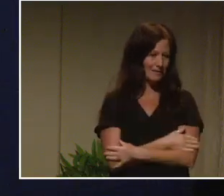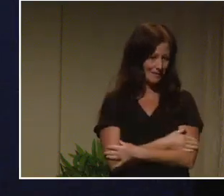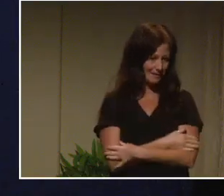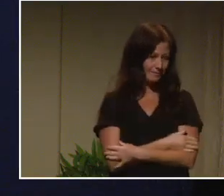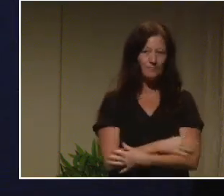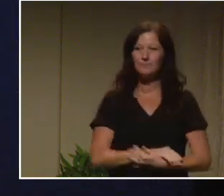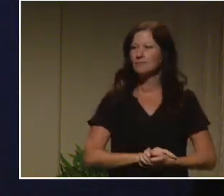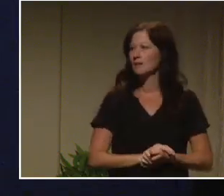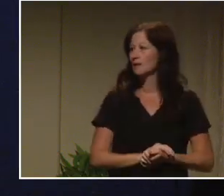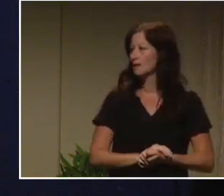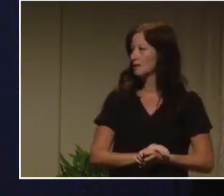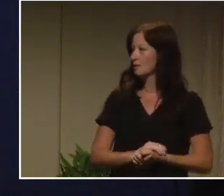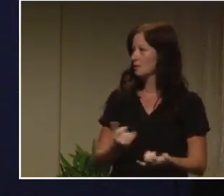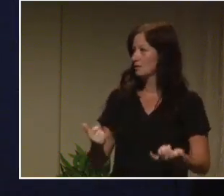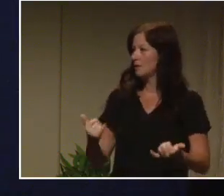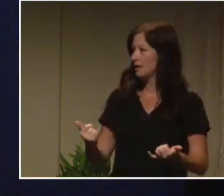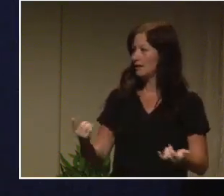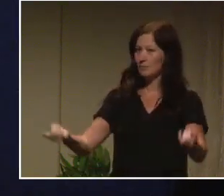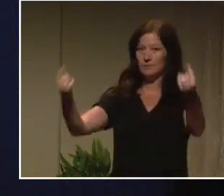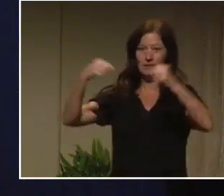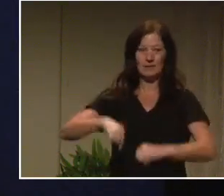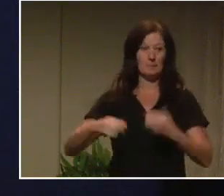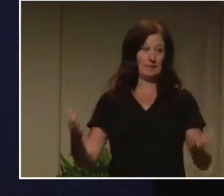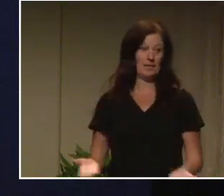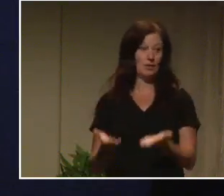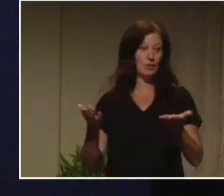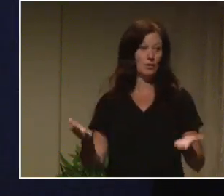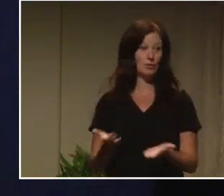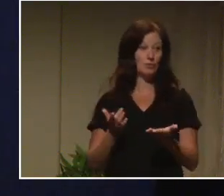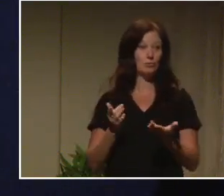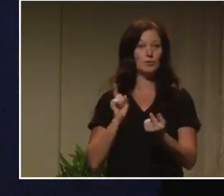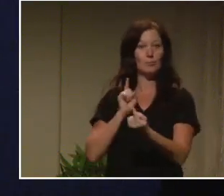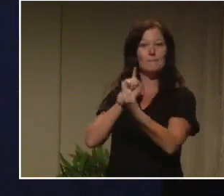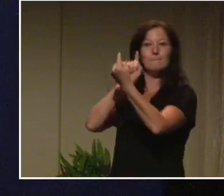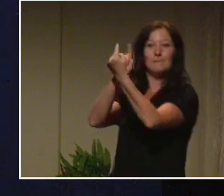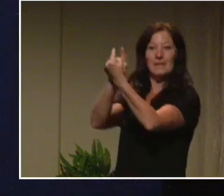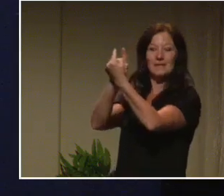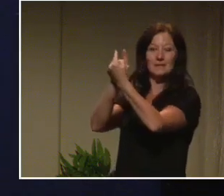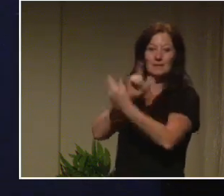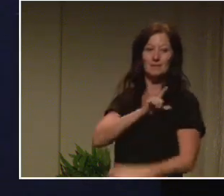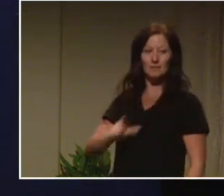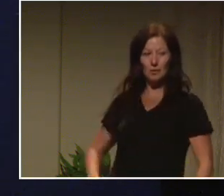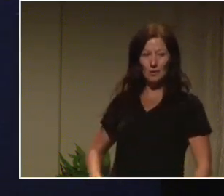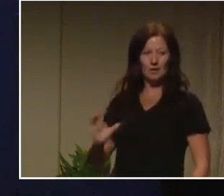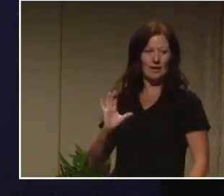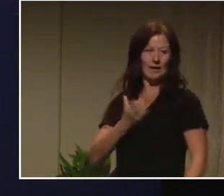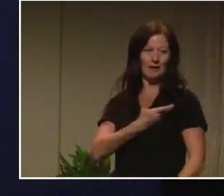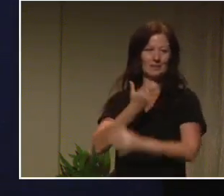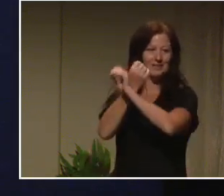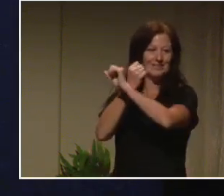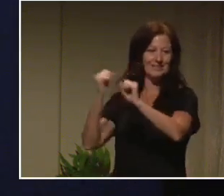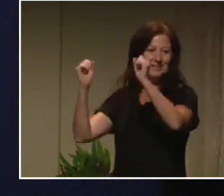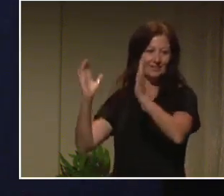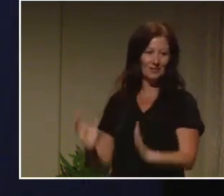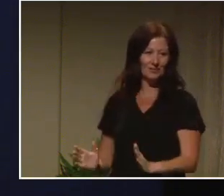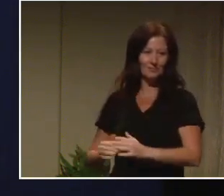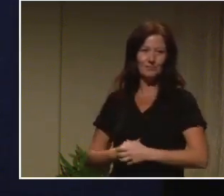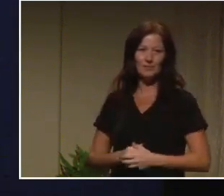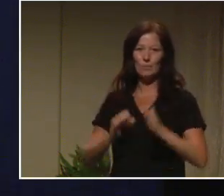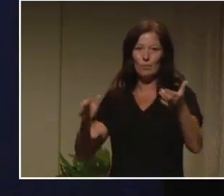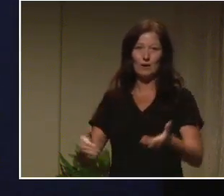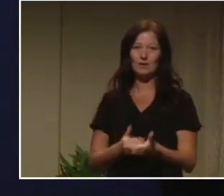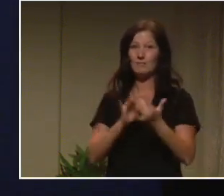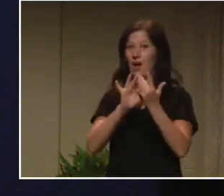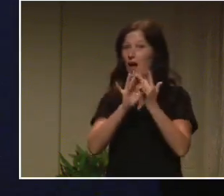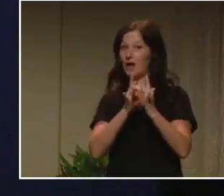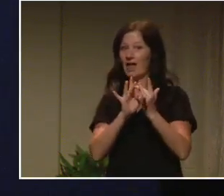here above all to meet our wonderful Lord and Savior. I want to welcome everyone who's watching online